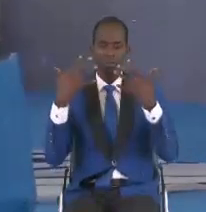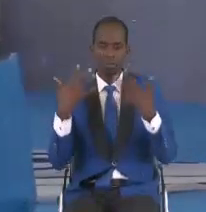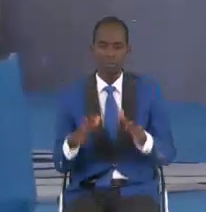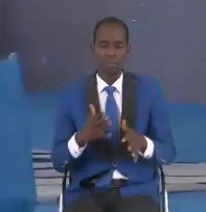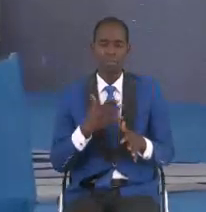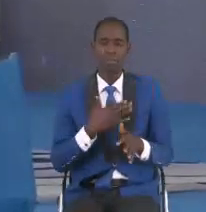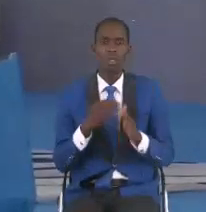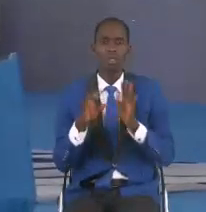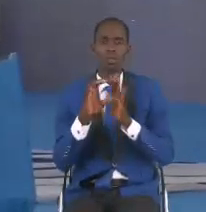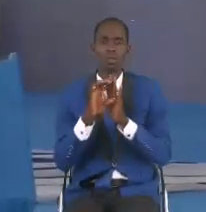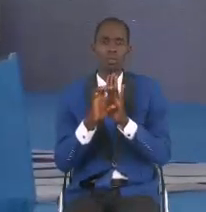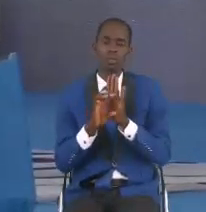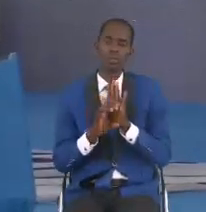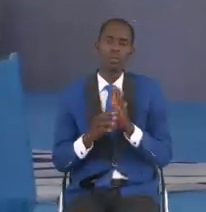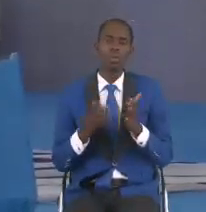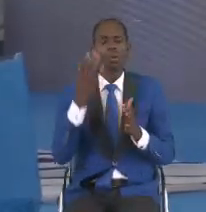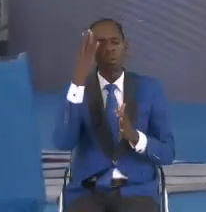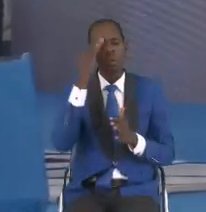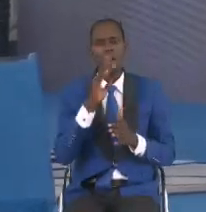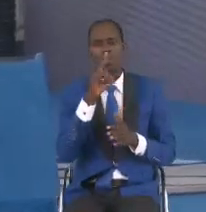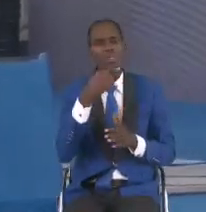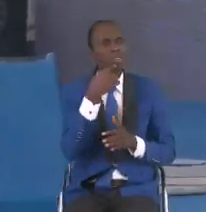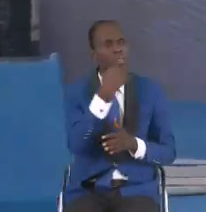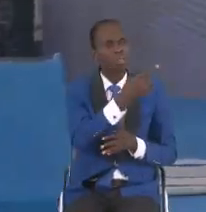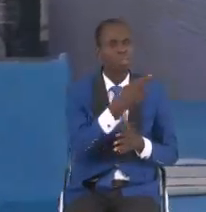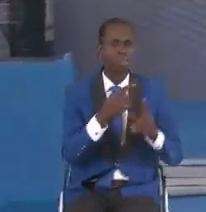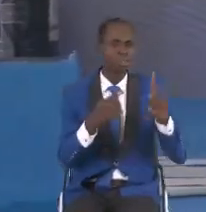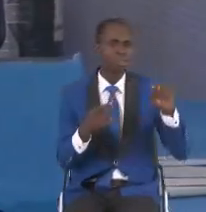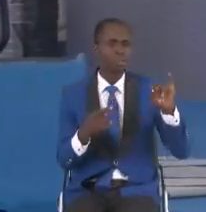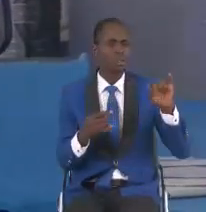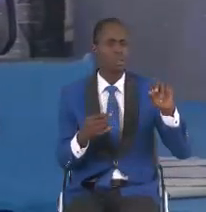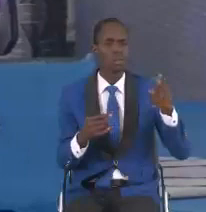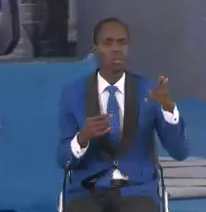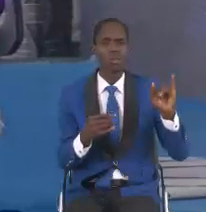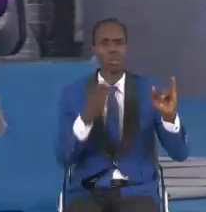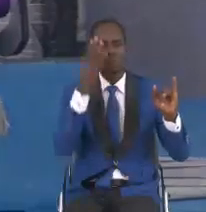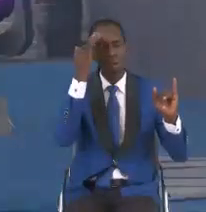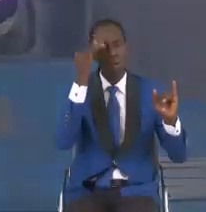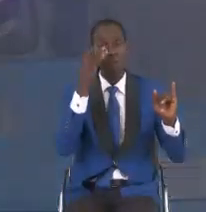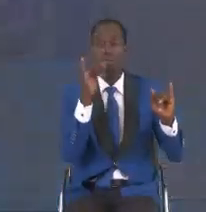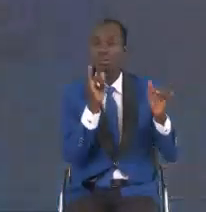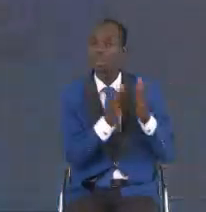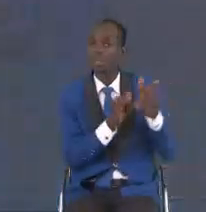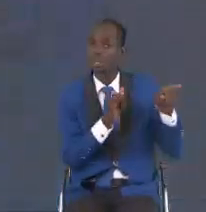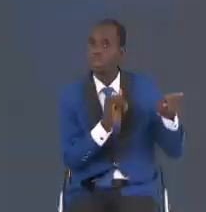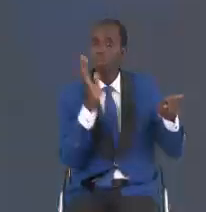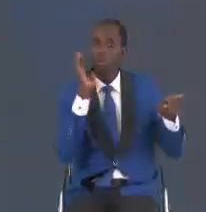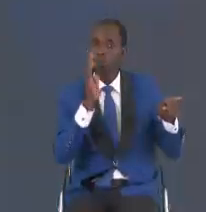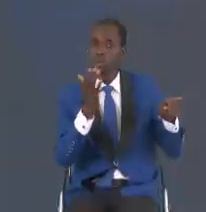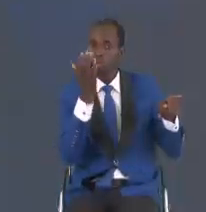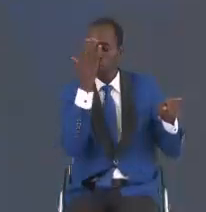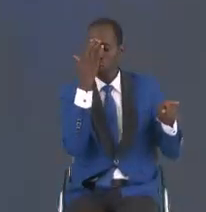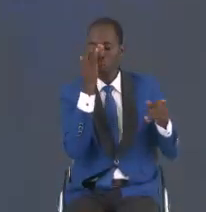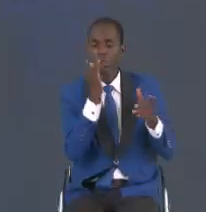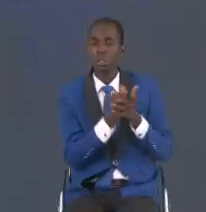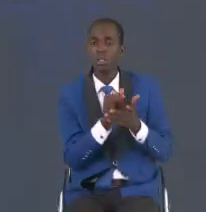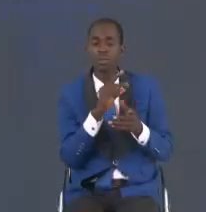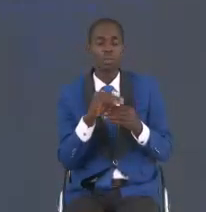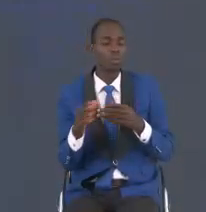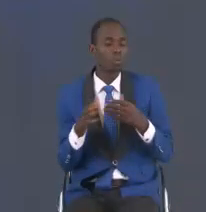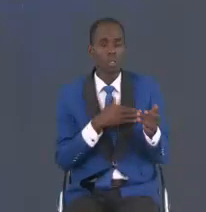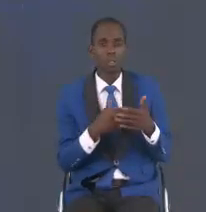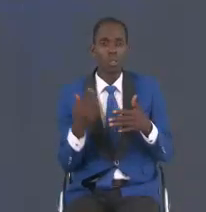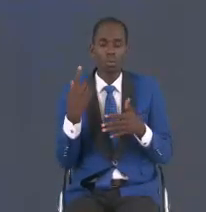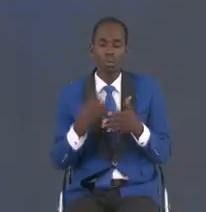What are you telling Timothy? I'm telling Timothy so that Timothy will know in spite of everything I have